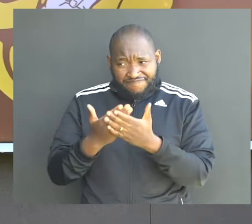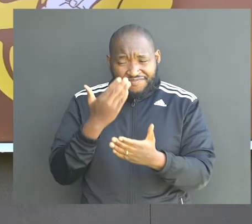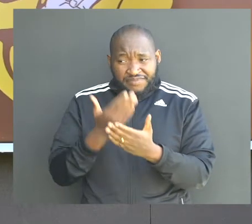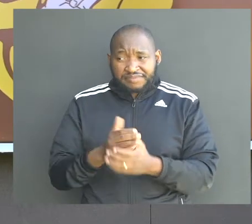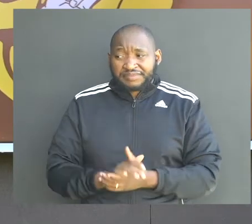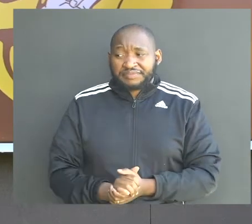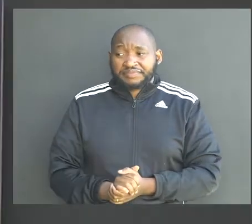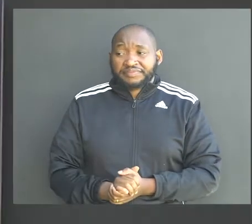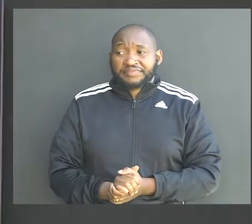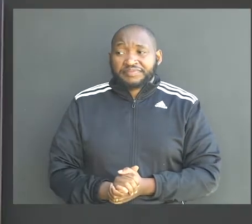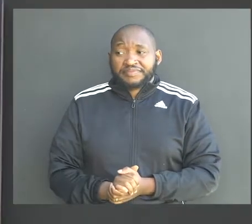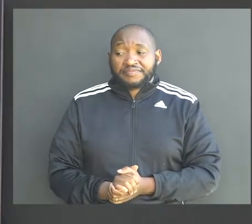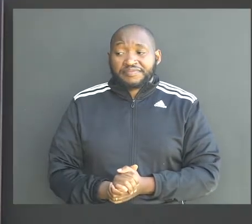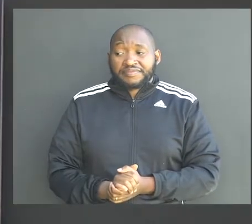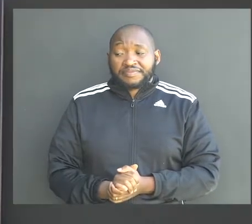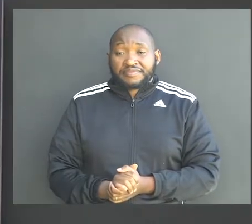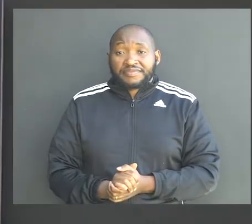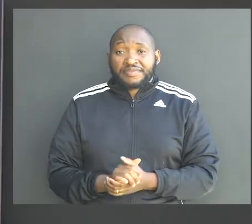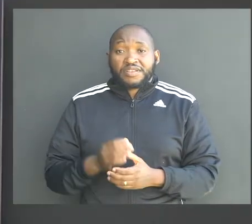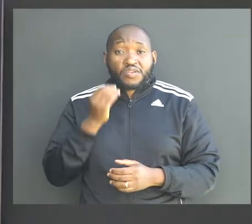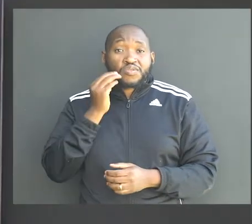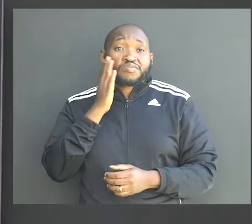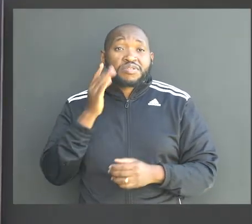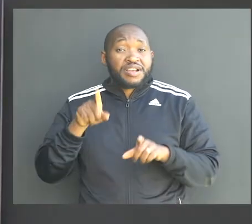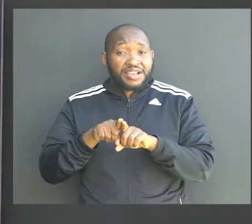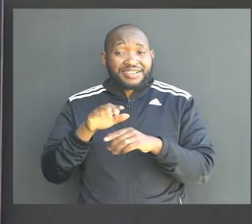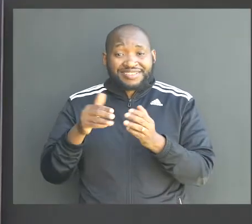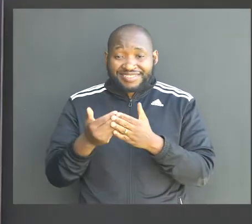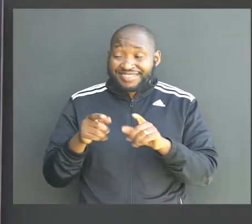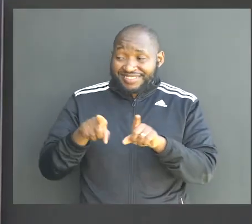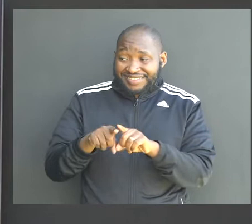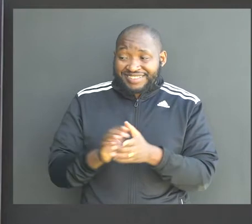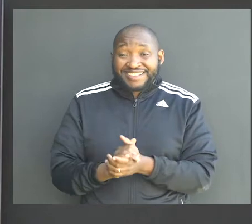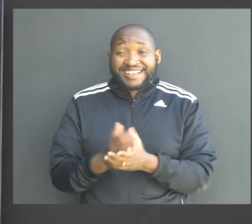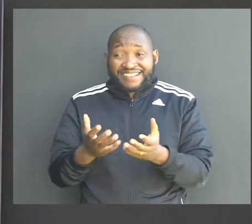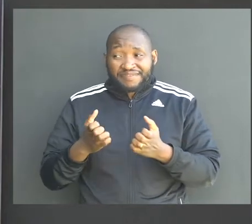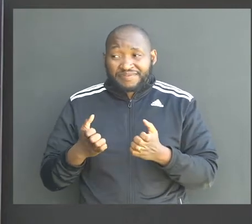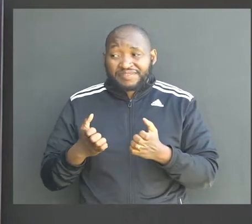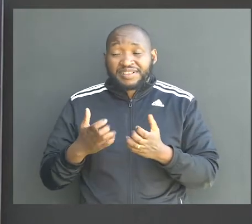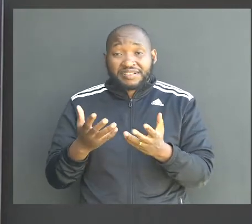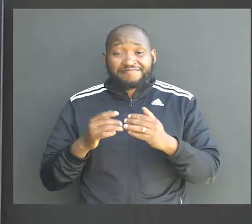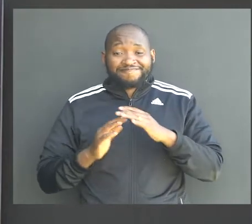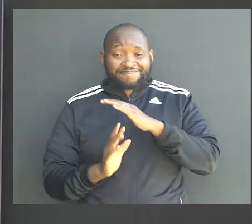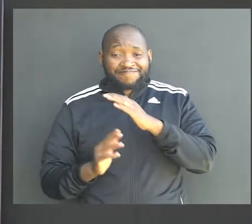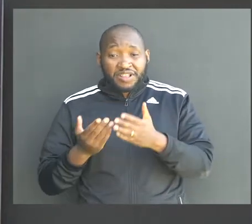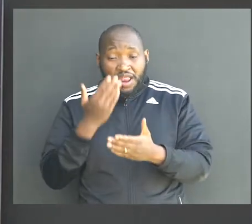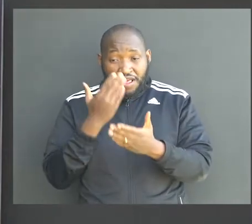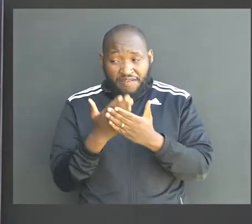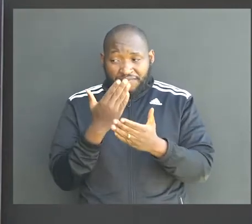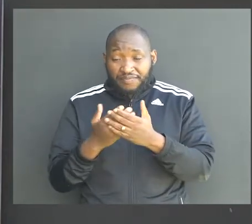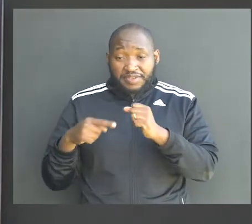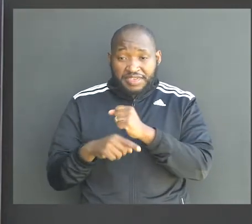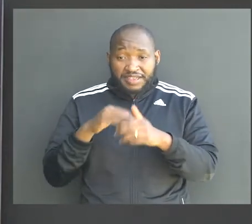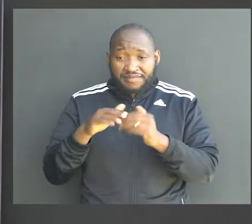There's so much to learn. And I really, really enjoy this conversation. Yeah. Luena Kolabe, I hope that this has brought you some kind of curiosity and interest